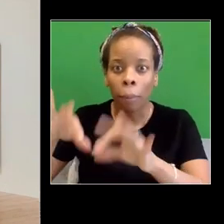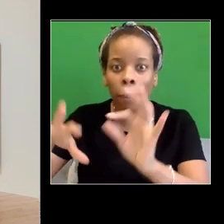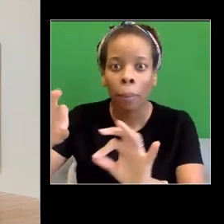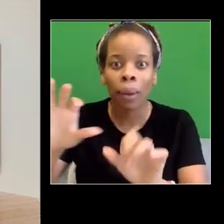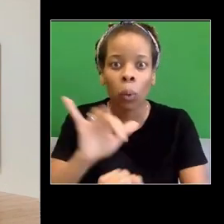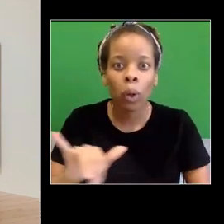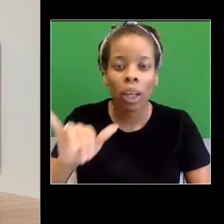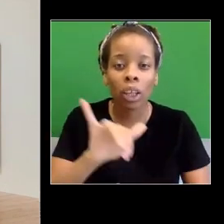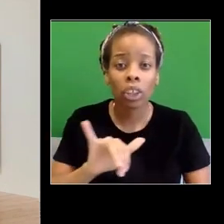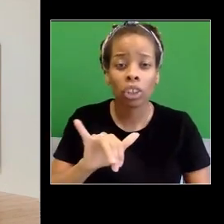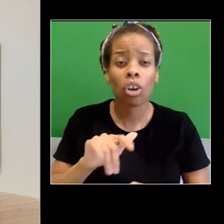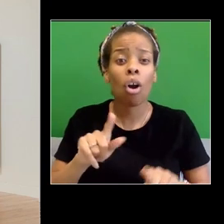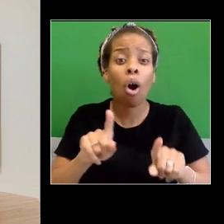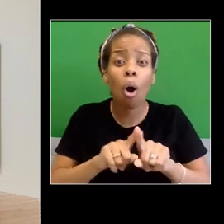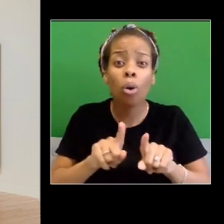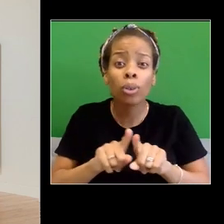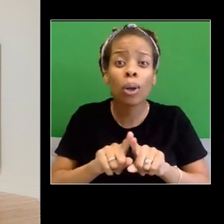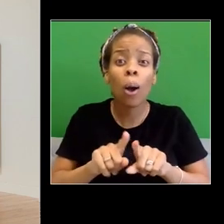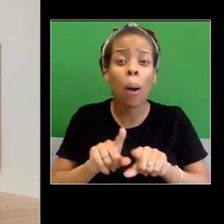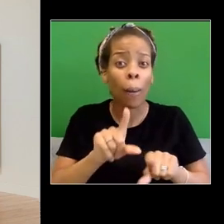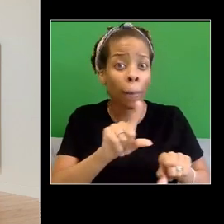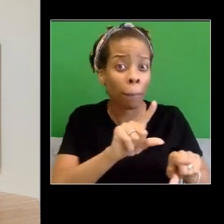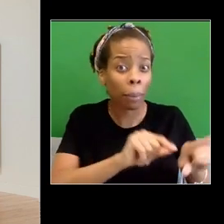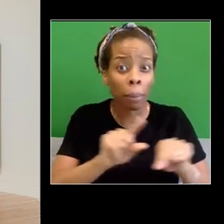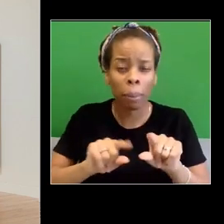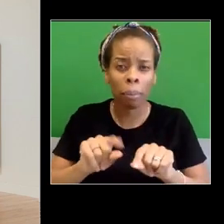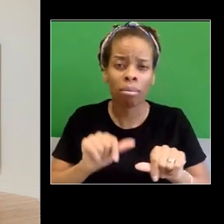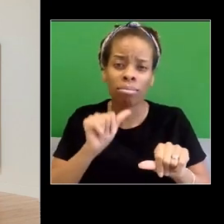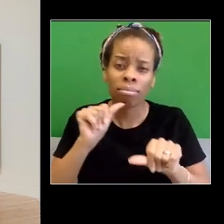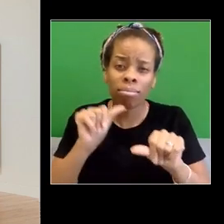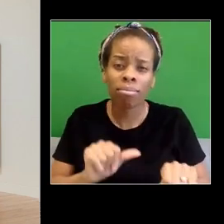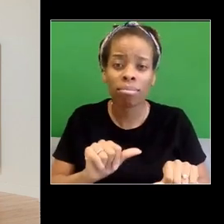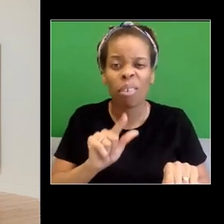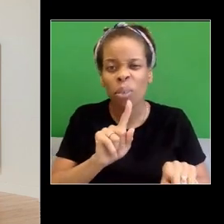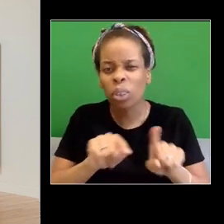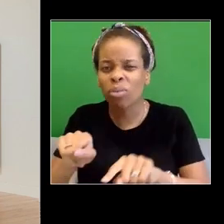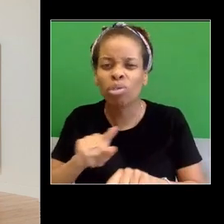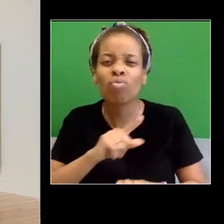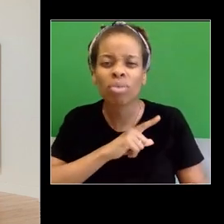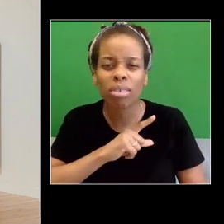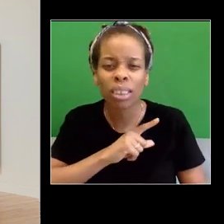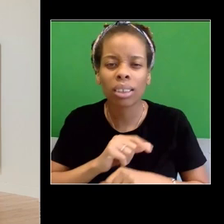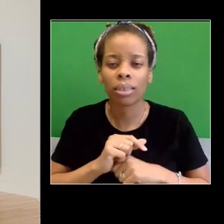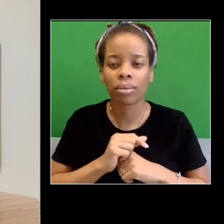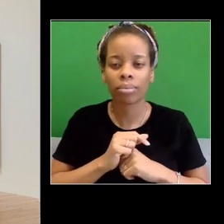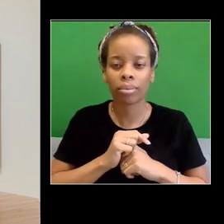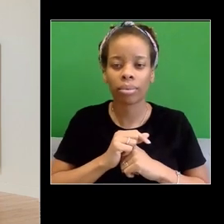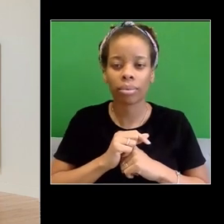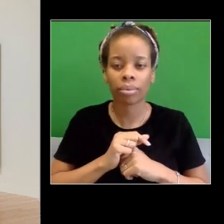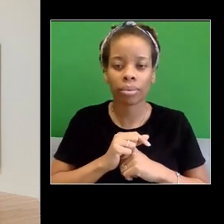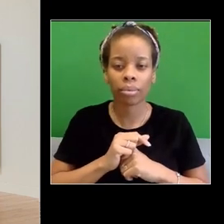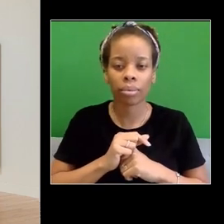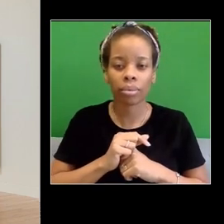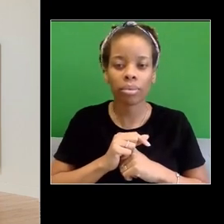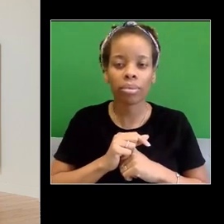And also just picking things that I loved for different reasons. But I really